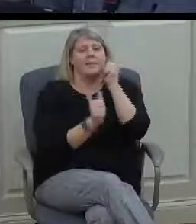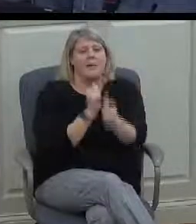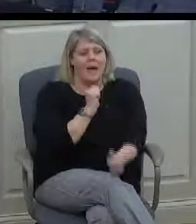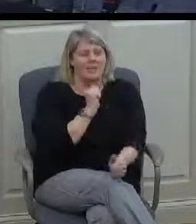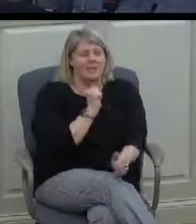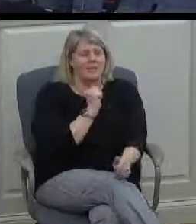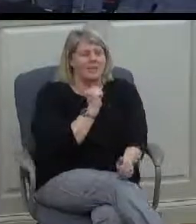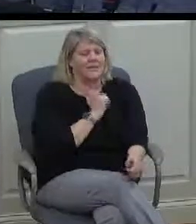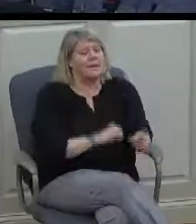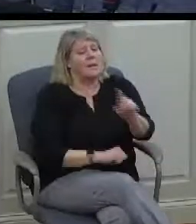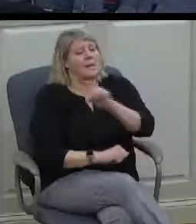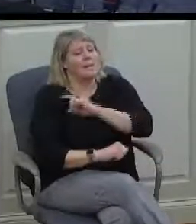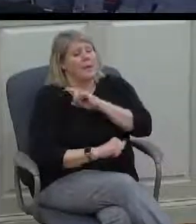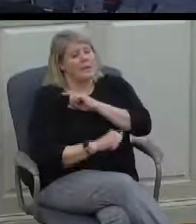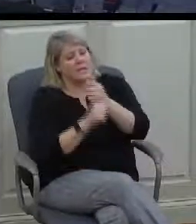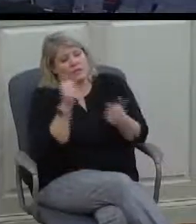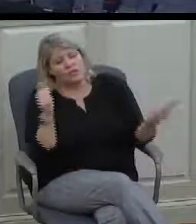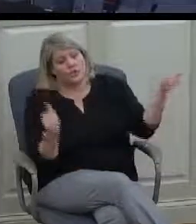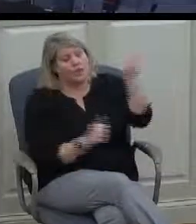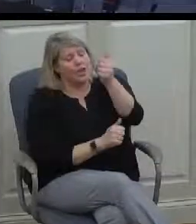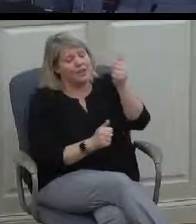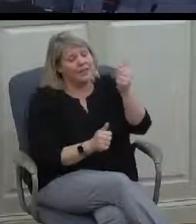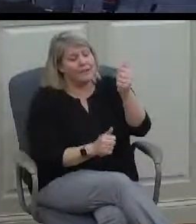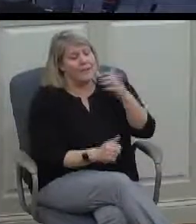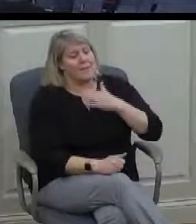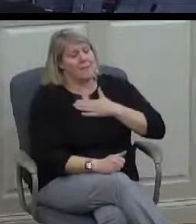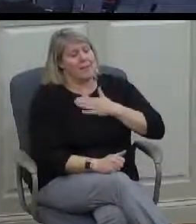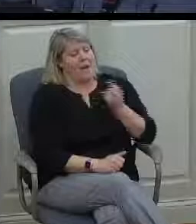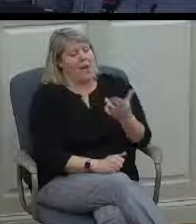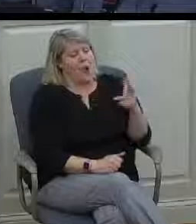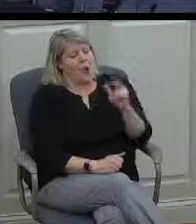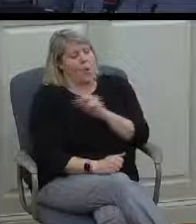Chief, on a personal note,